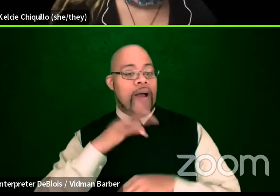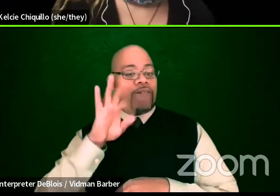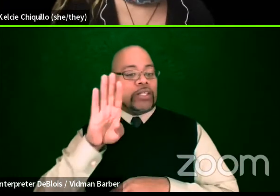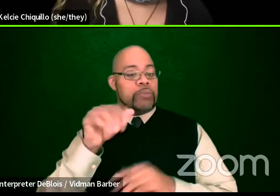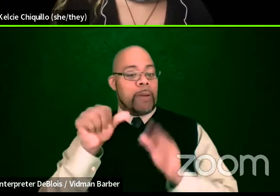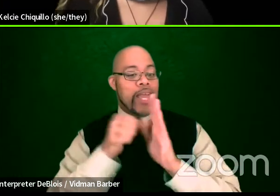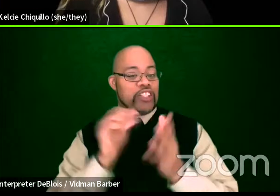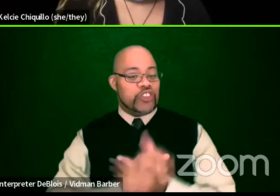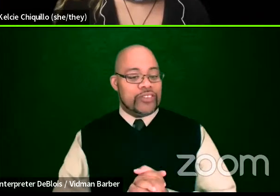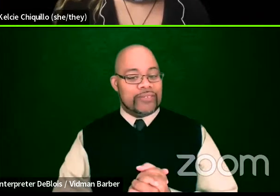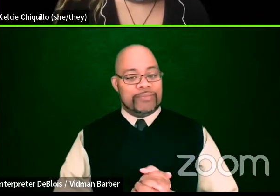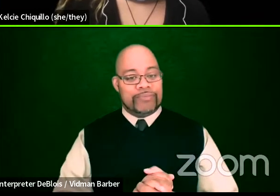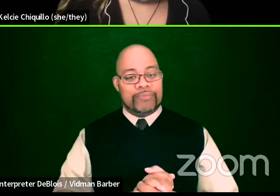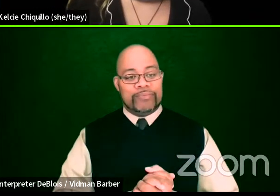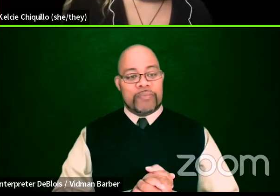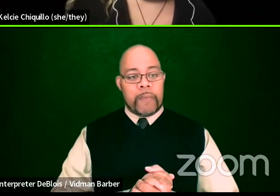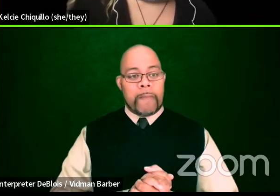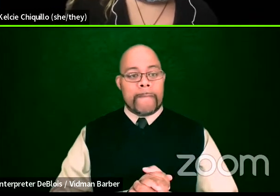page.